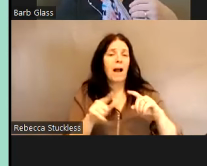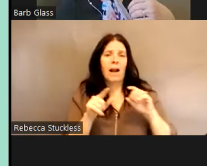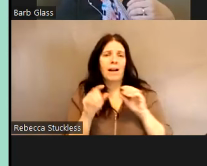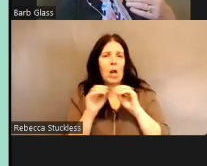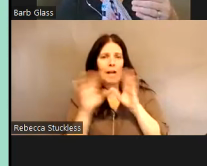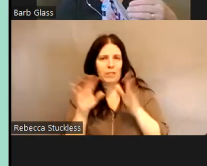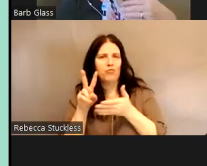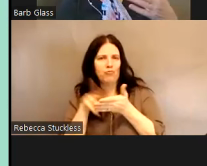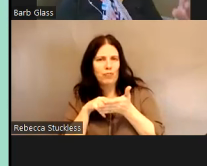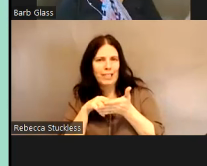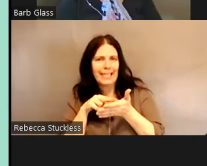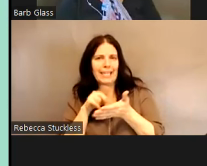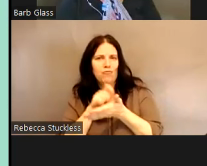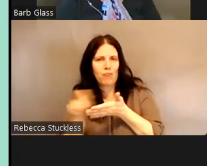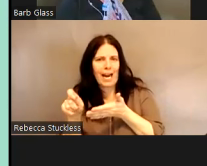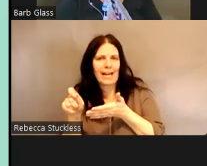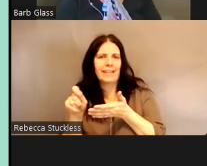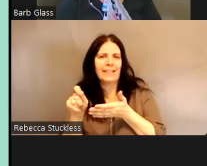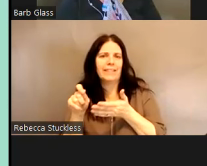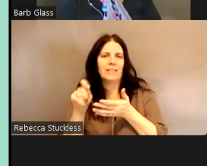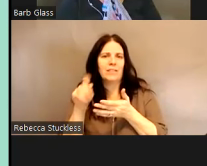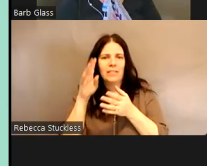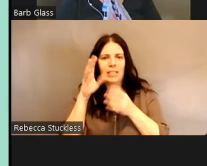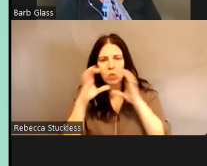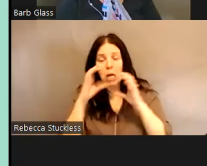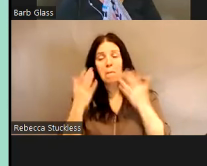communication and creativity and digital.